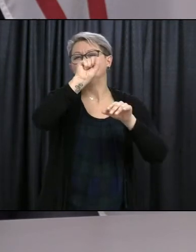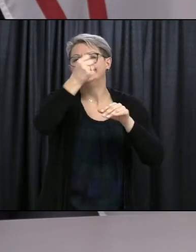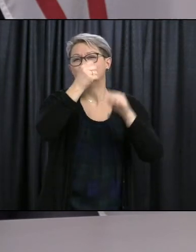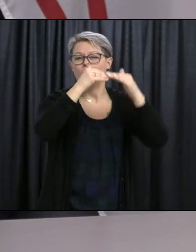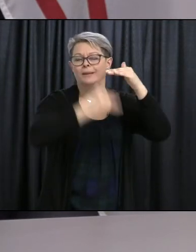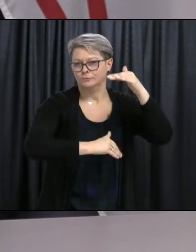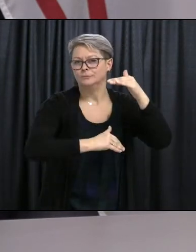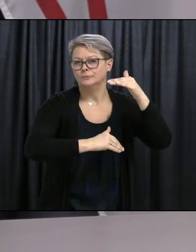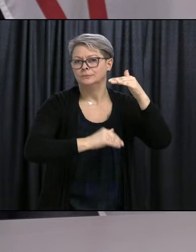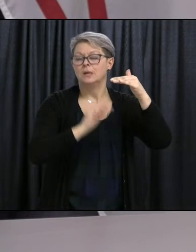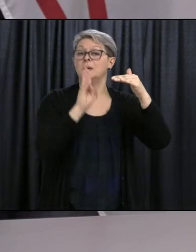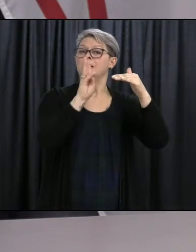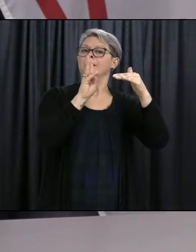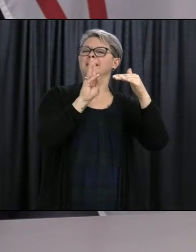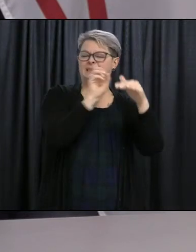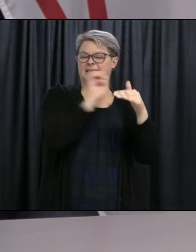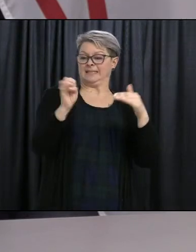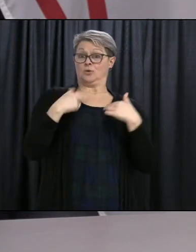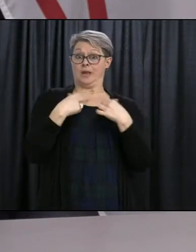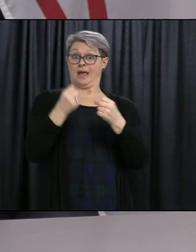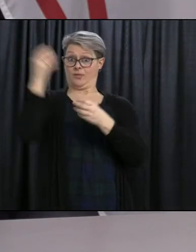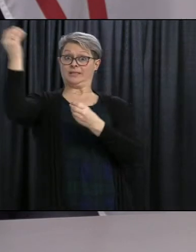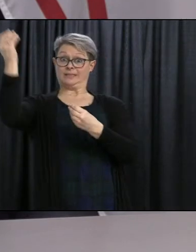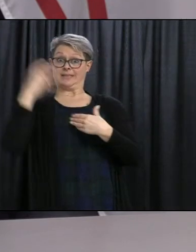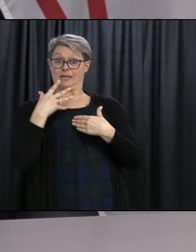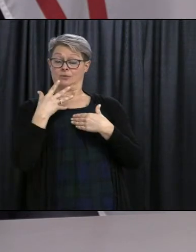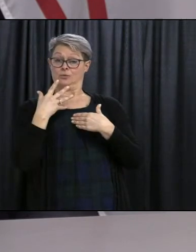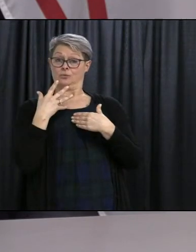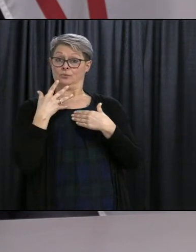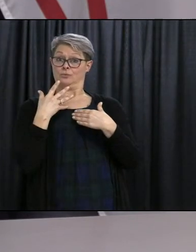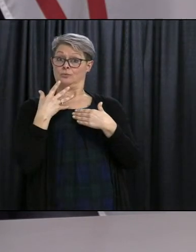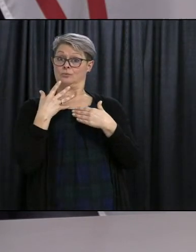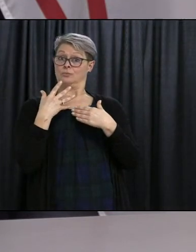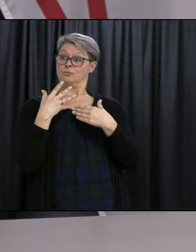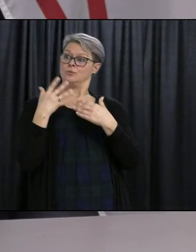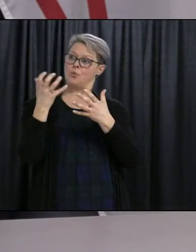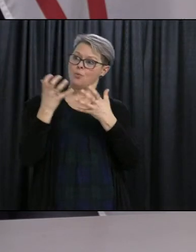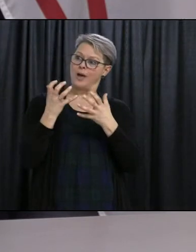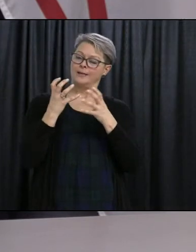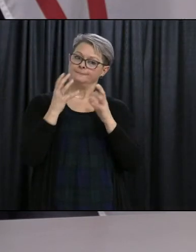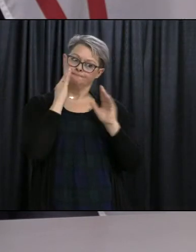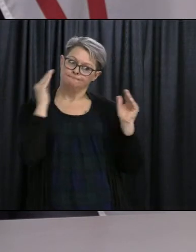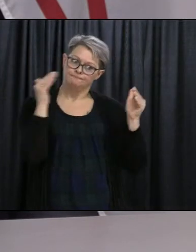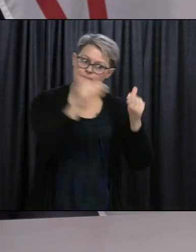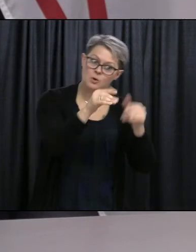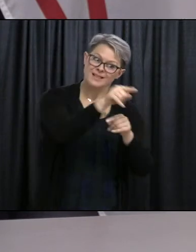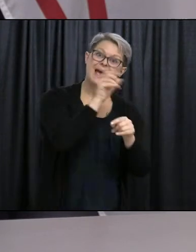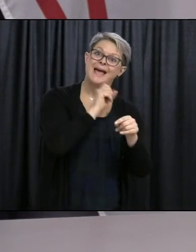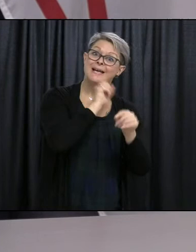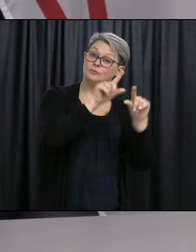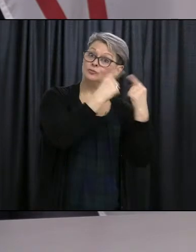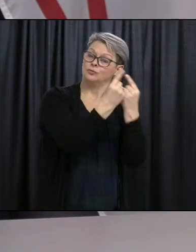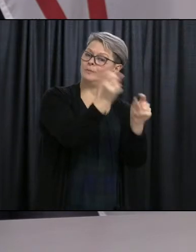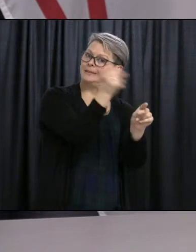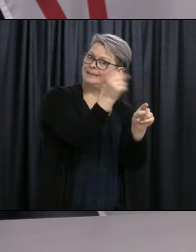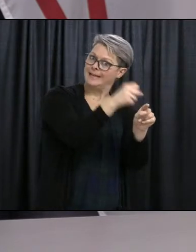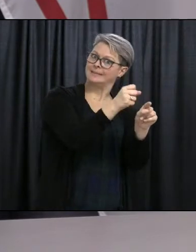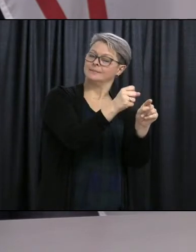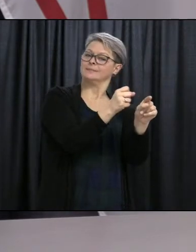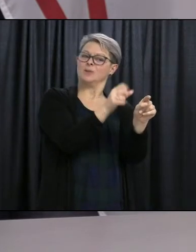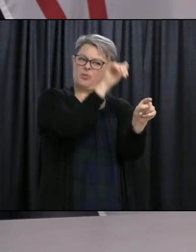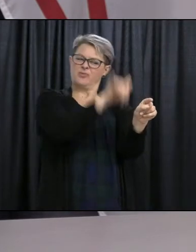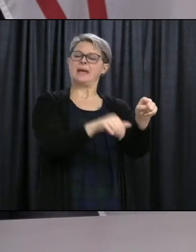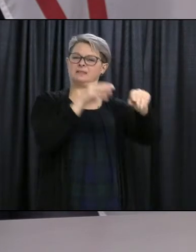what Eastern Health is telling us, where they want to really clamp down on that. But so that's what's in